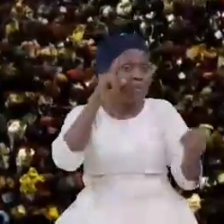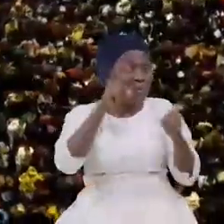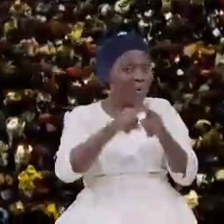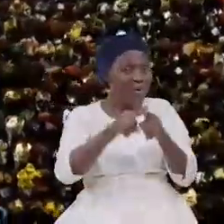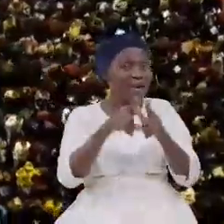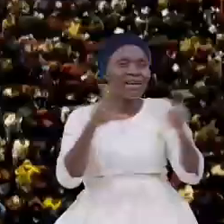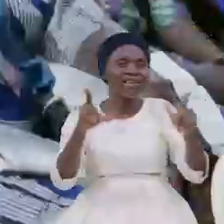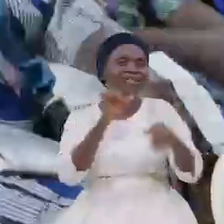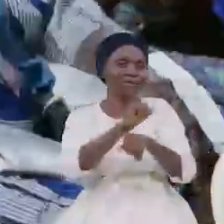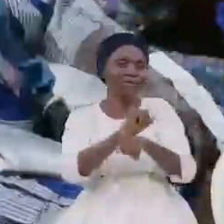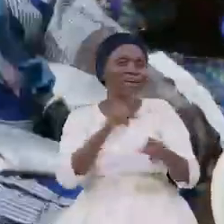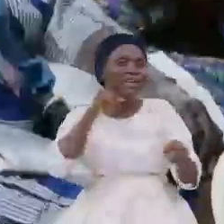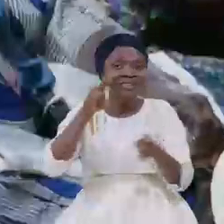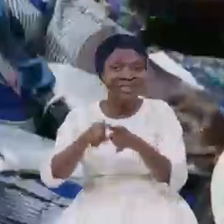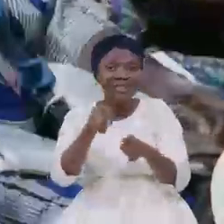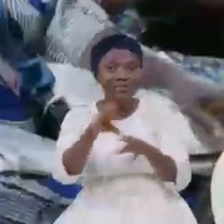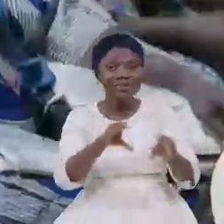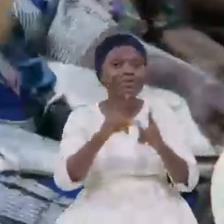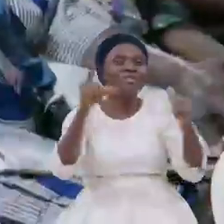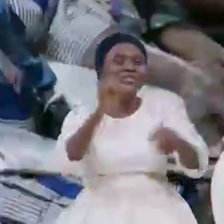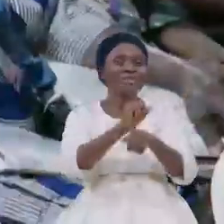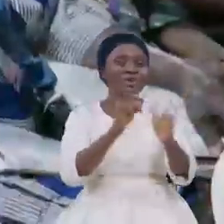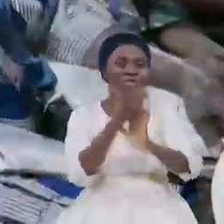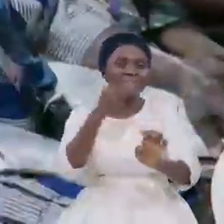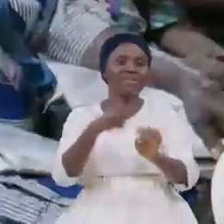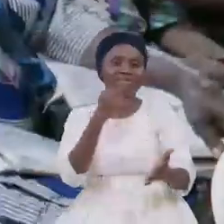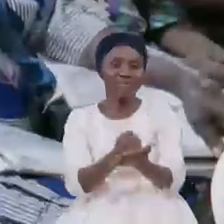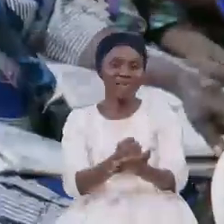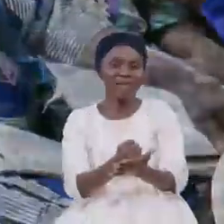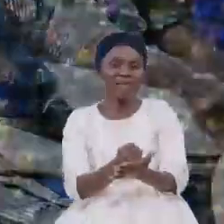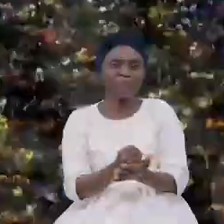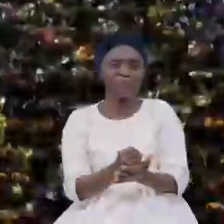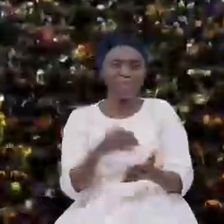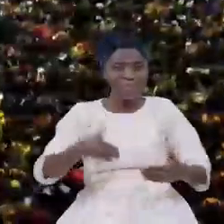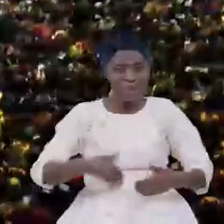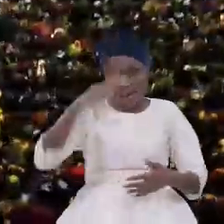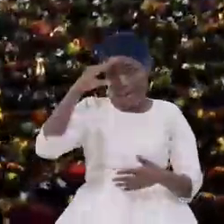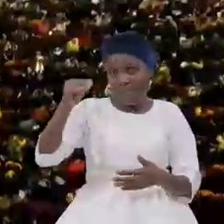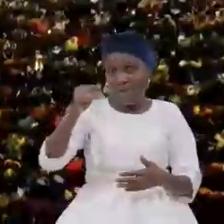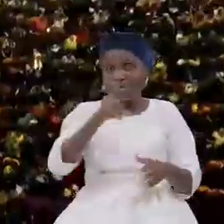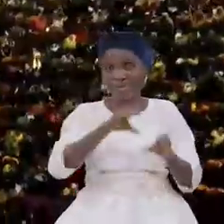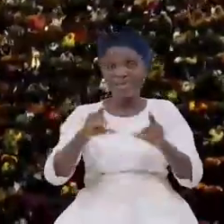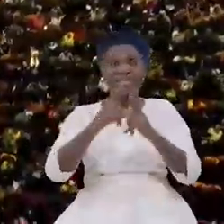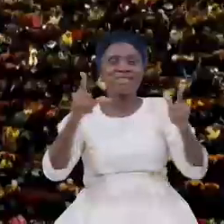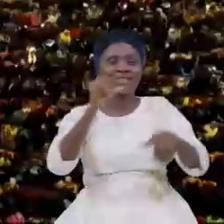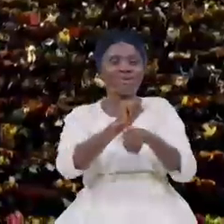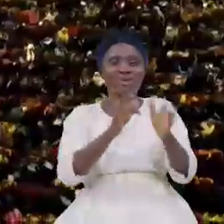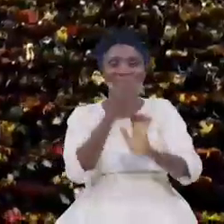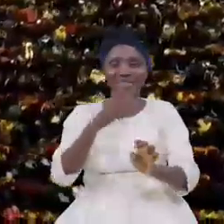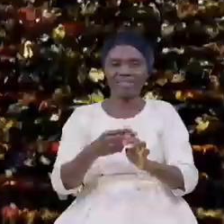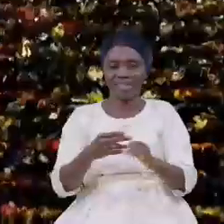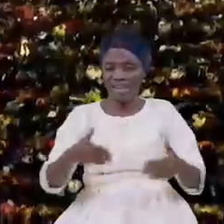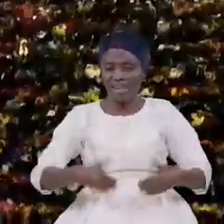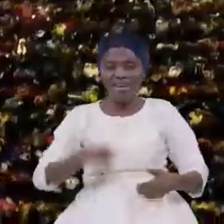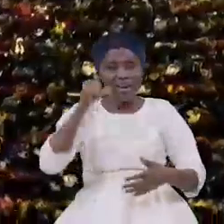Sister, exploits. Young boy, exploits. Young girl,